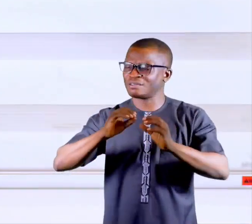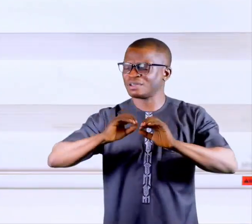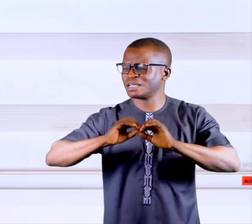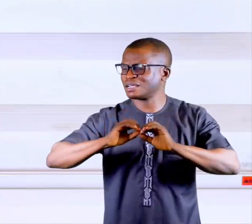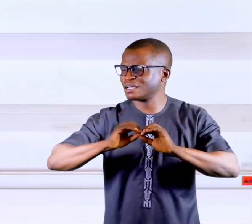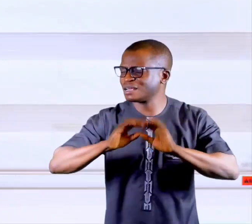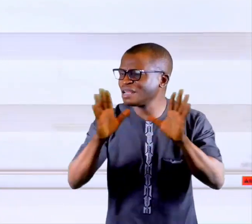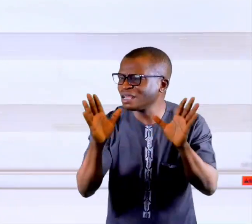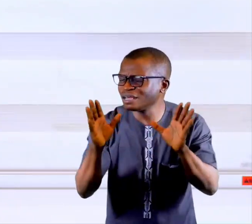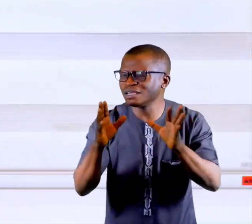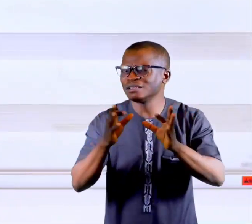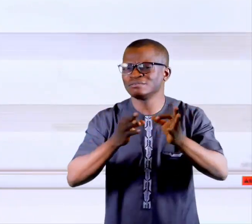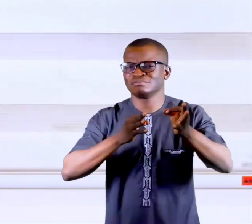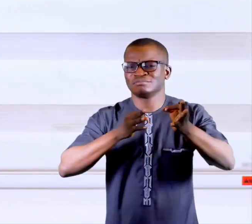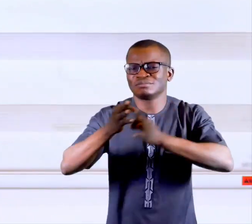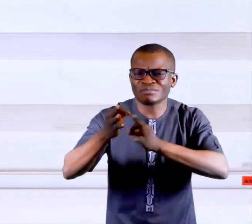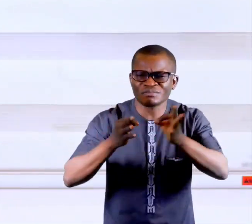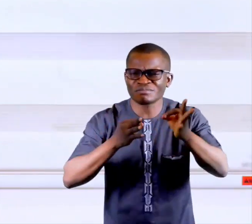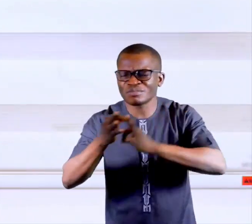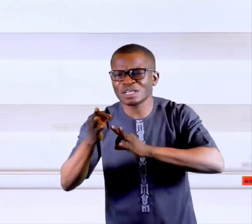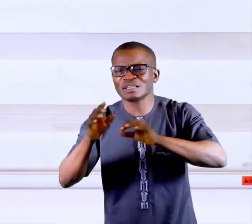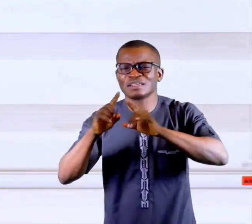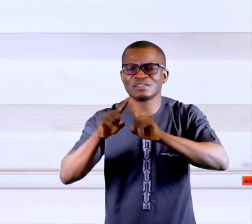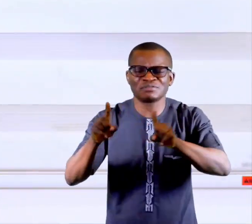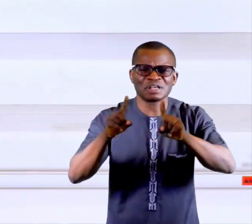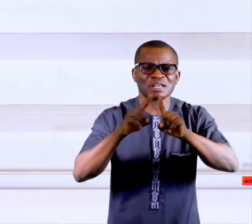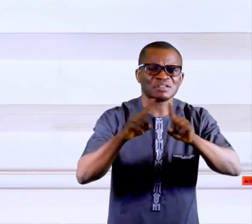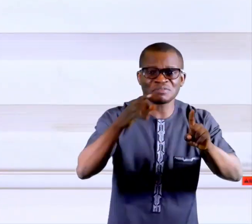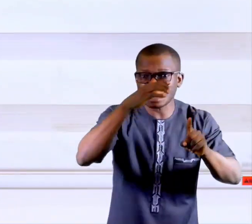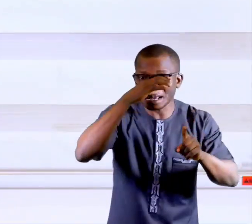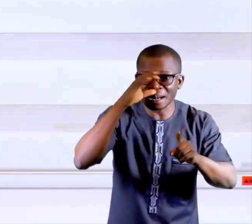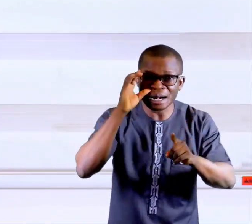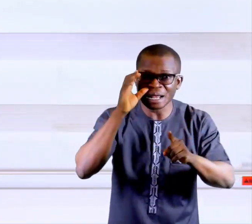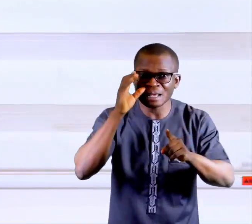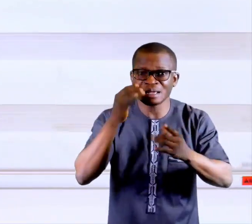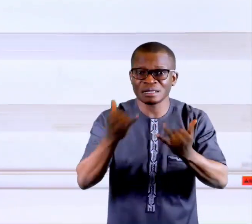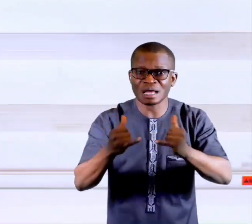revolutionized our fight that in so many crimes now,